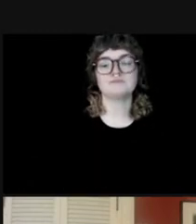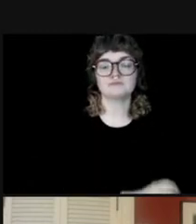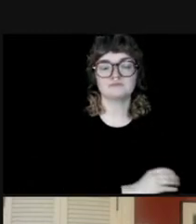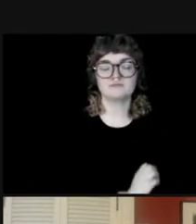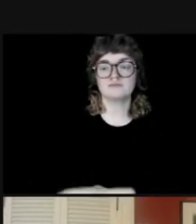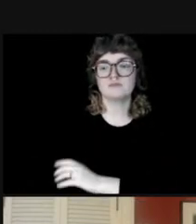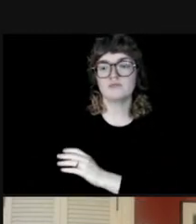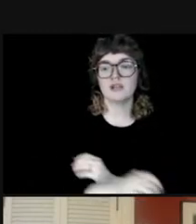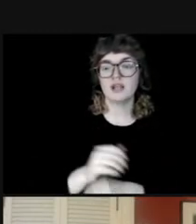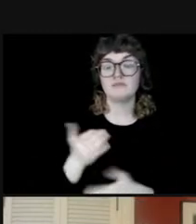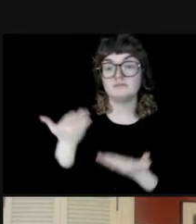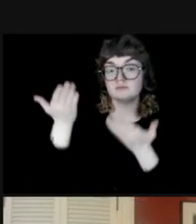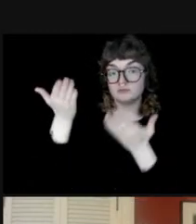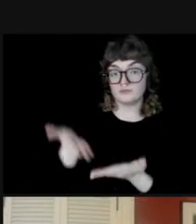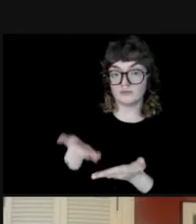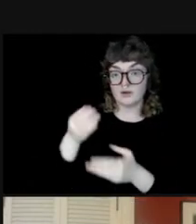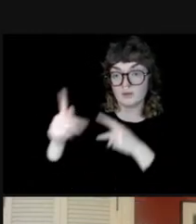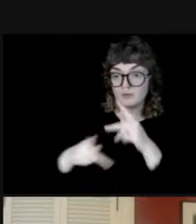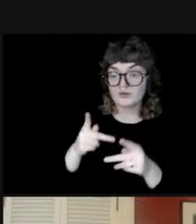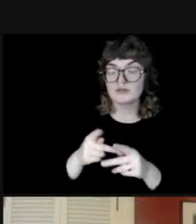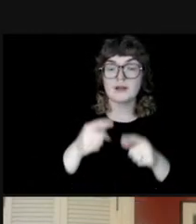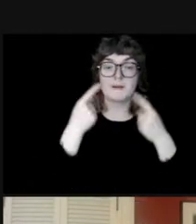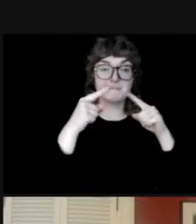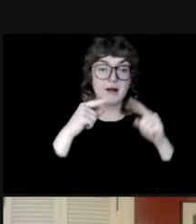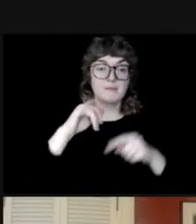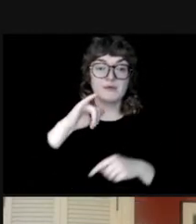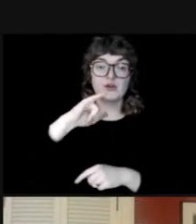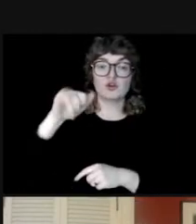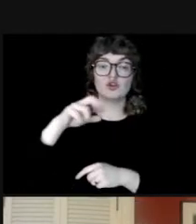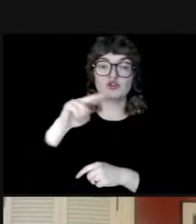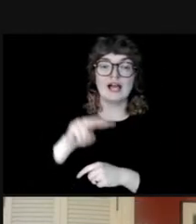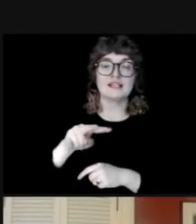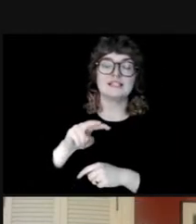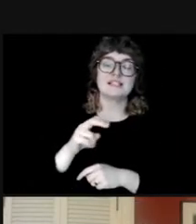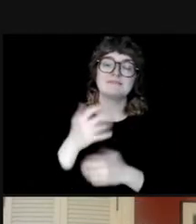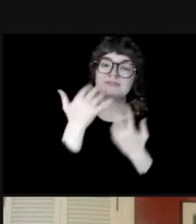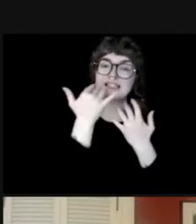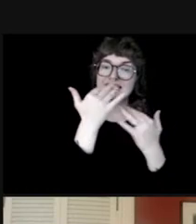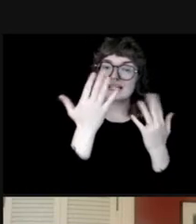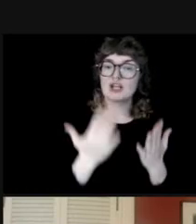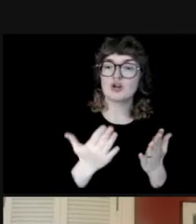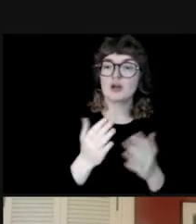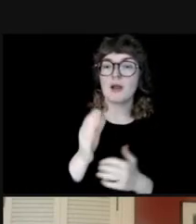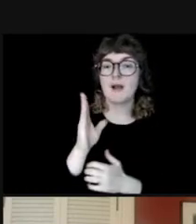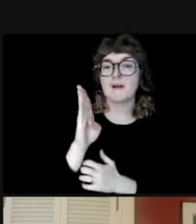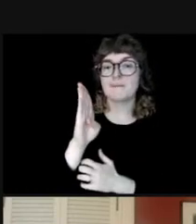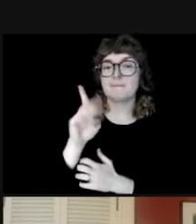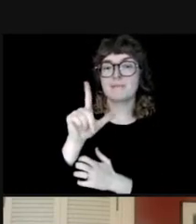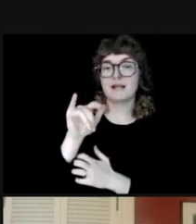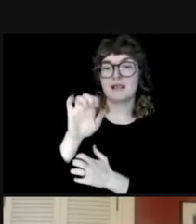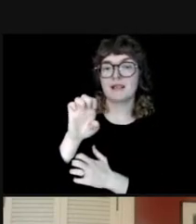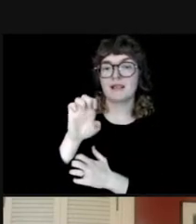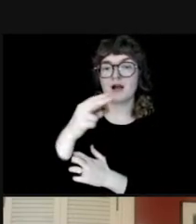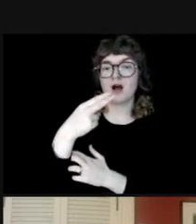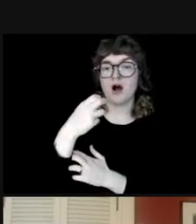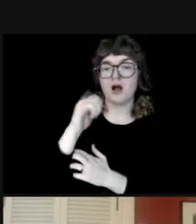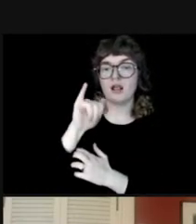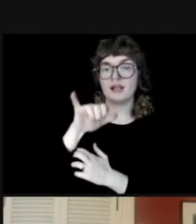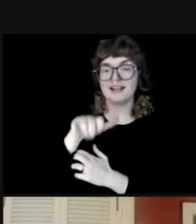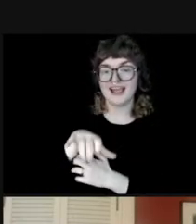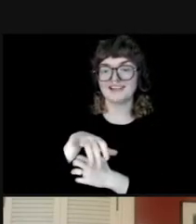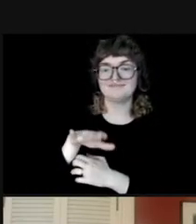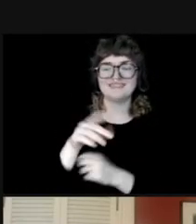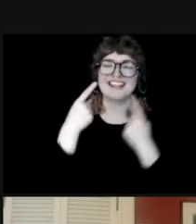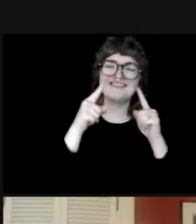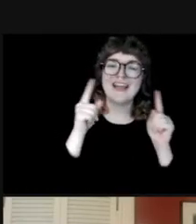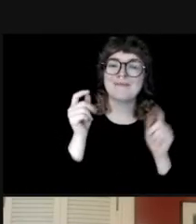a person, a popular jazz singer, Billie Holiday, here with her loyal dog, Mister.